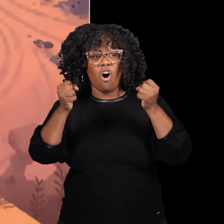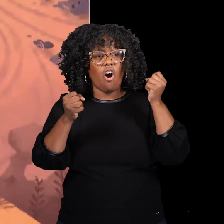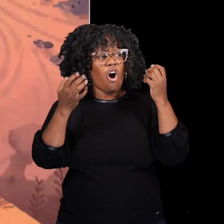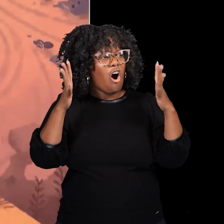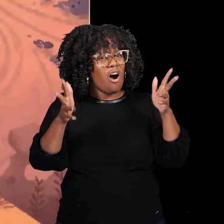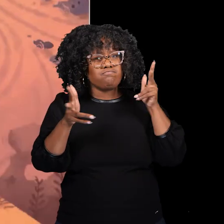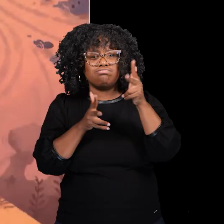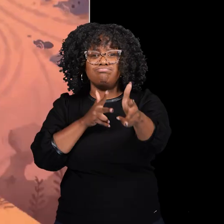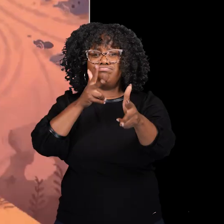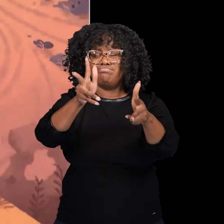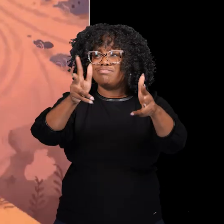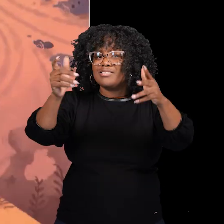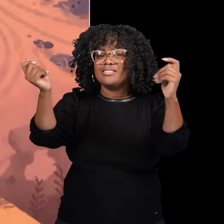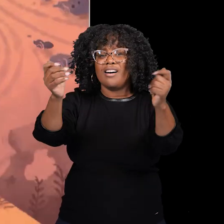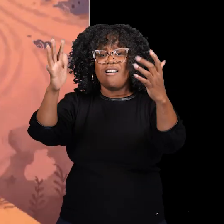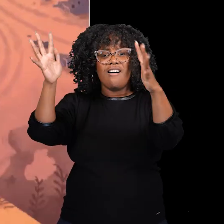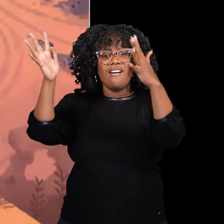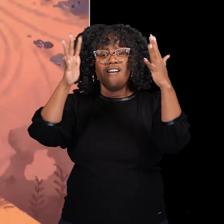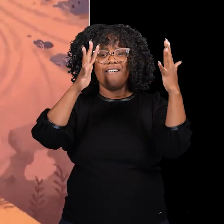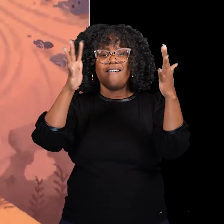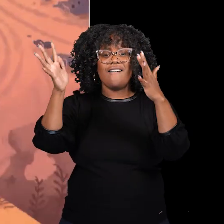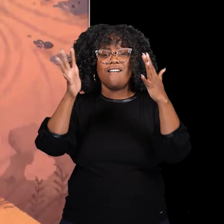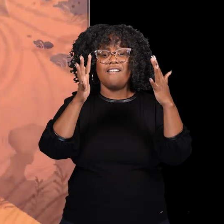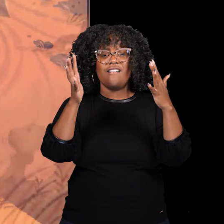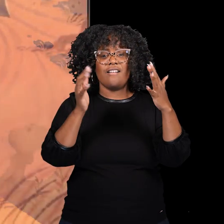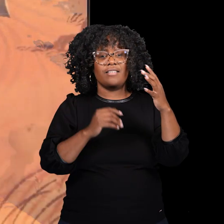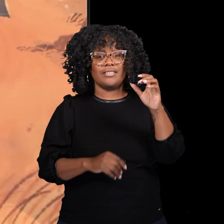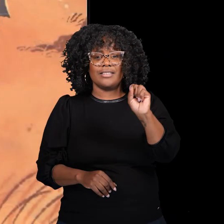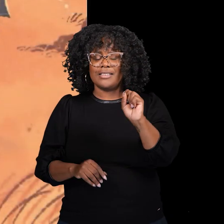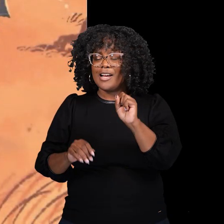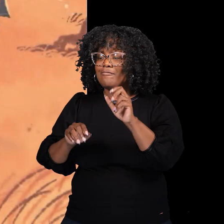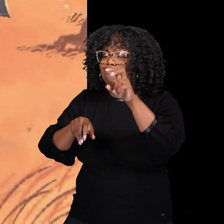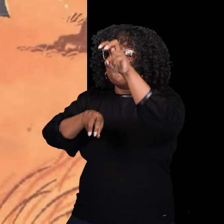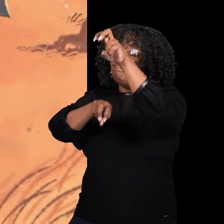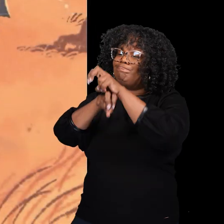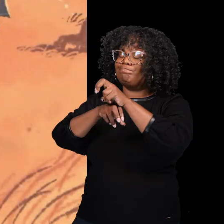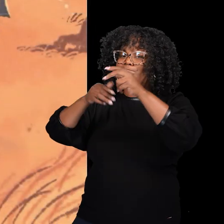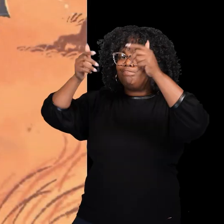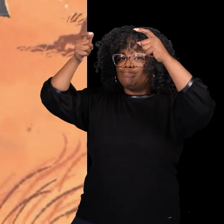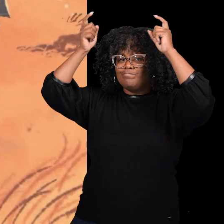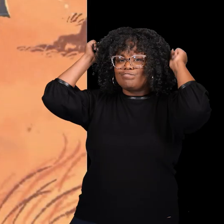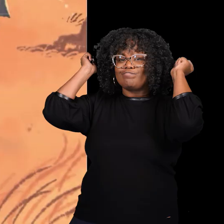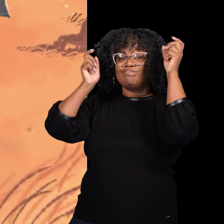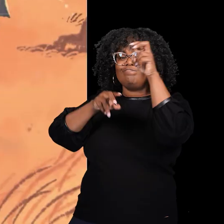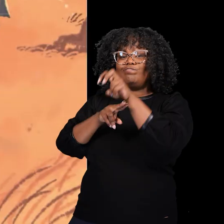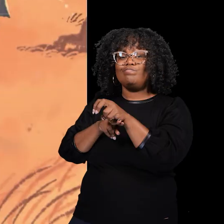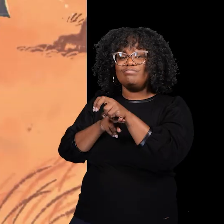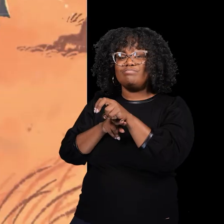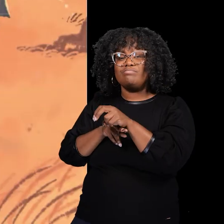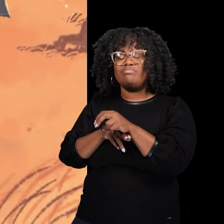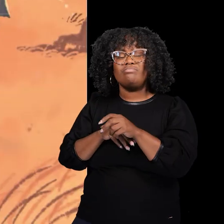She sees the line of cars already celebrating. Scout sits on Ruby's hood.